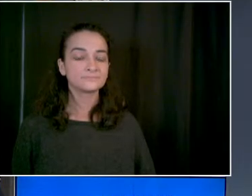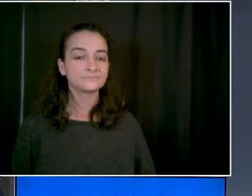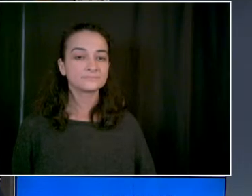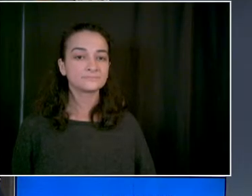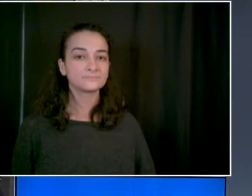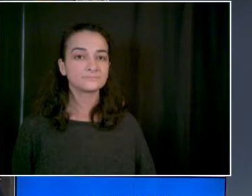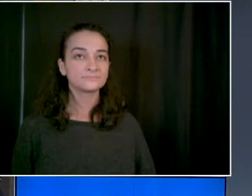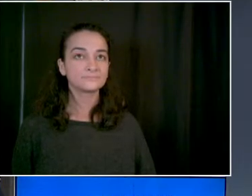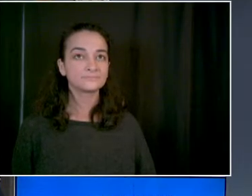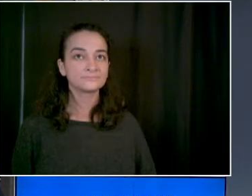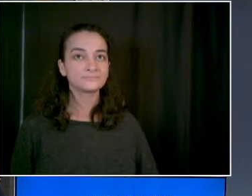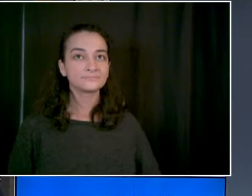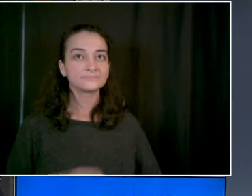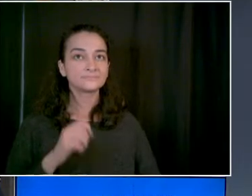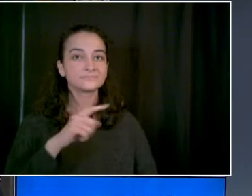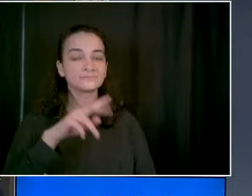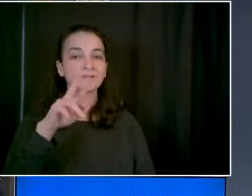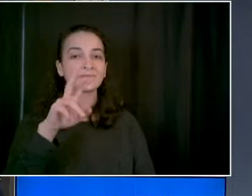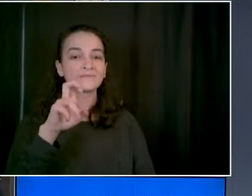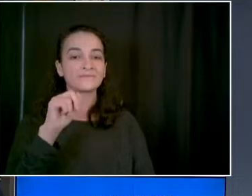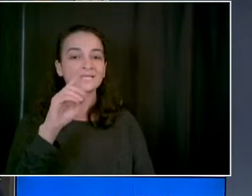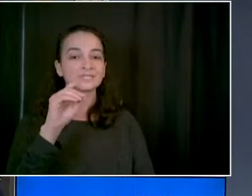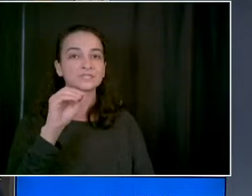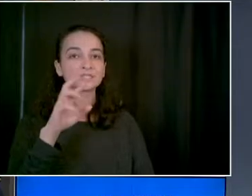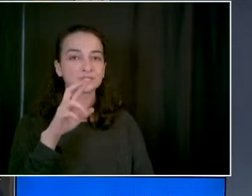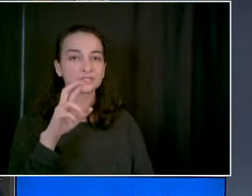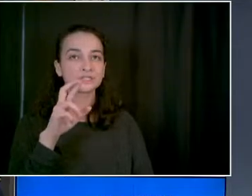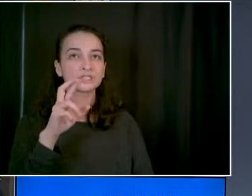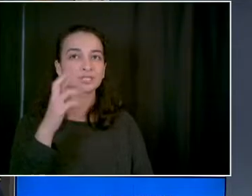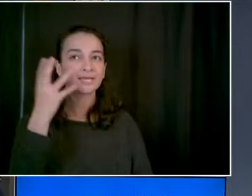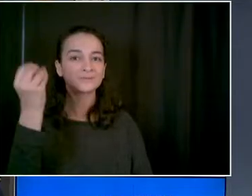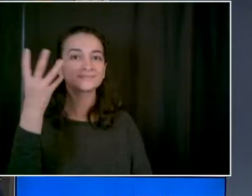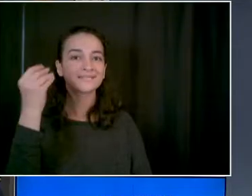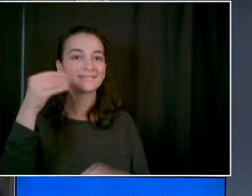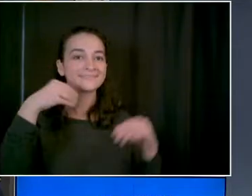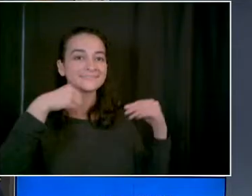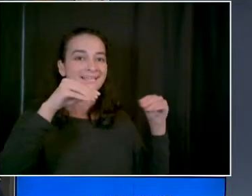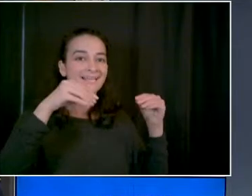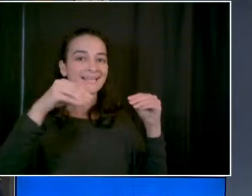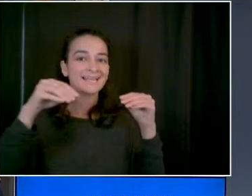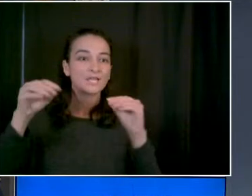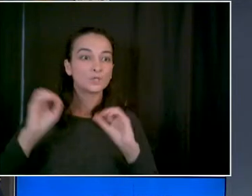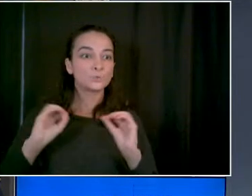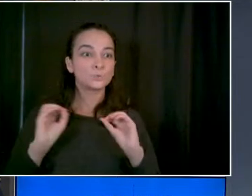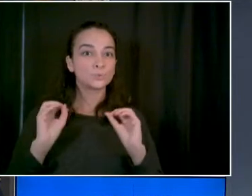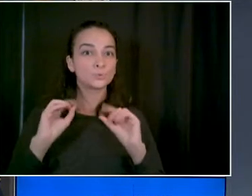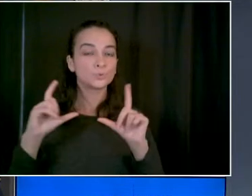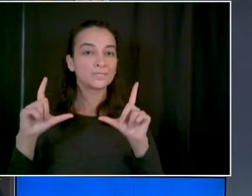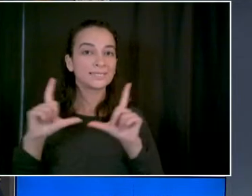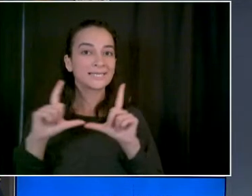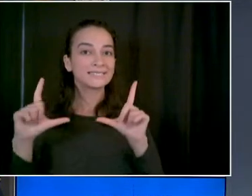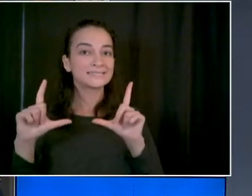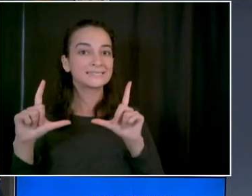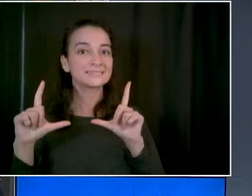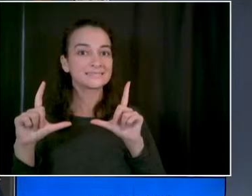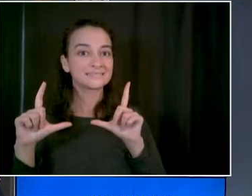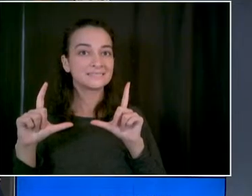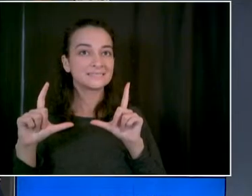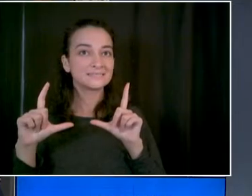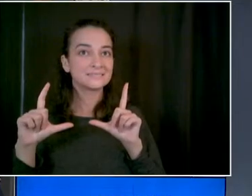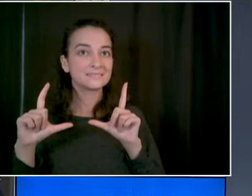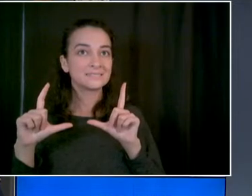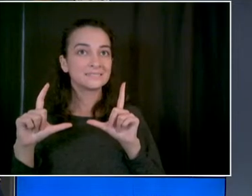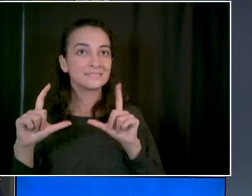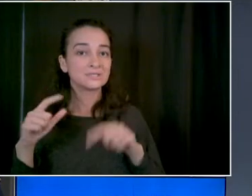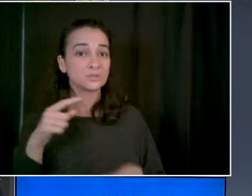them in this situation. Right now, there is 2 bills that they're trying to pass. What do you think about that possibility? Is in the future, any possibility of